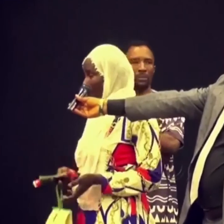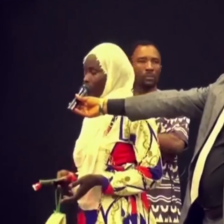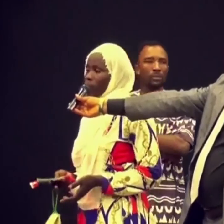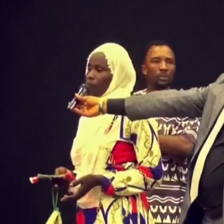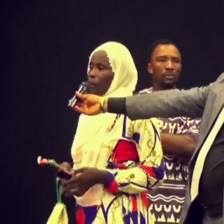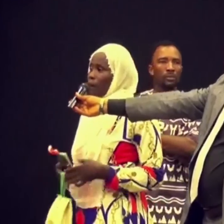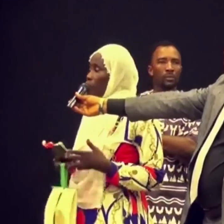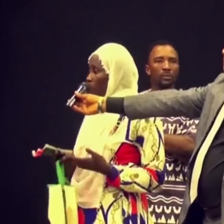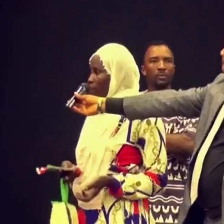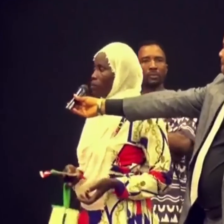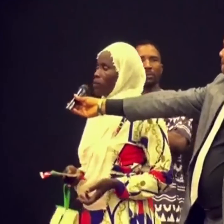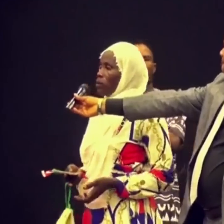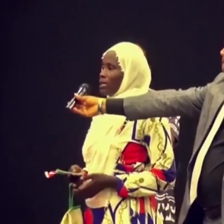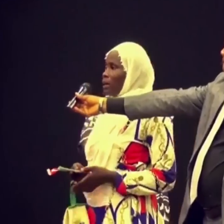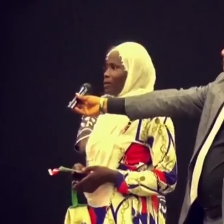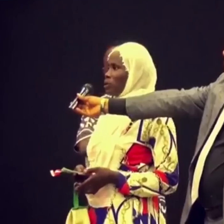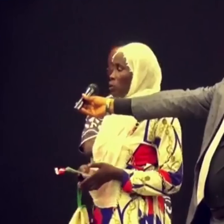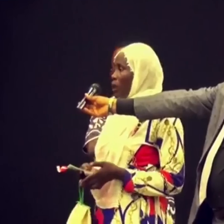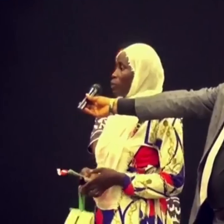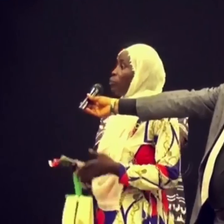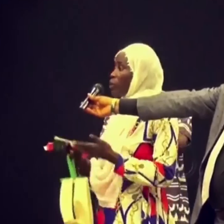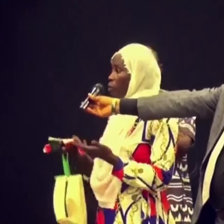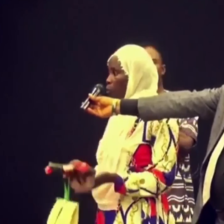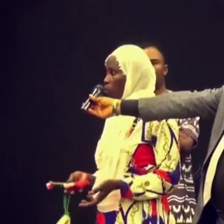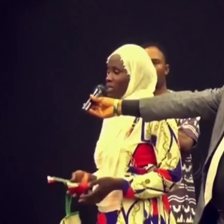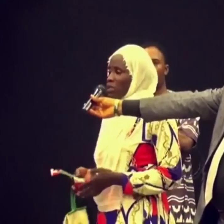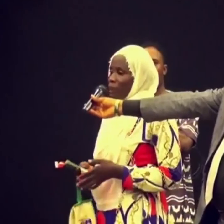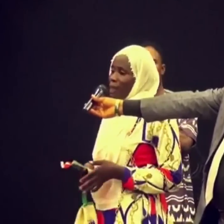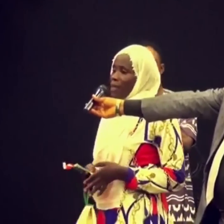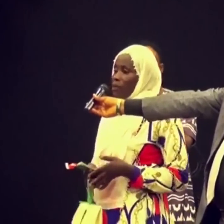le aba yen oloye ni o sa ni ki supply won ni broken